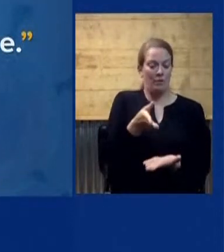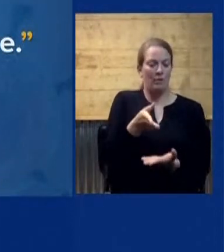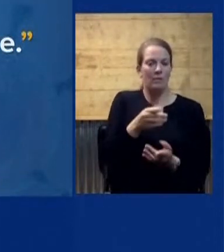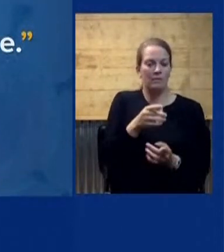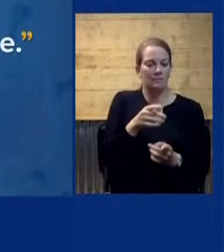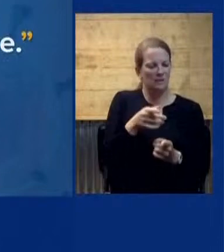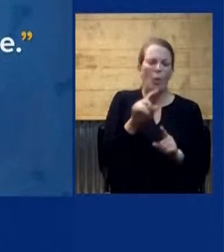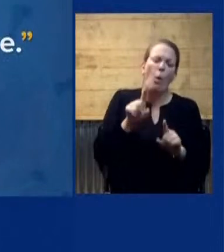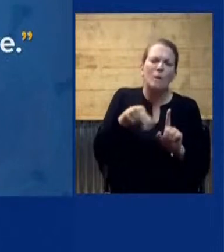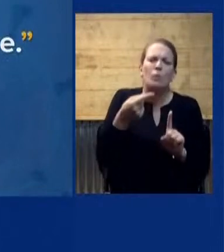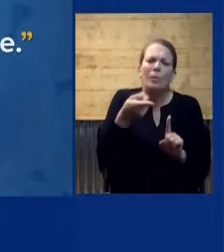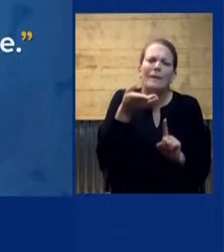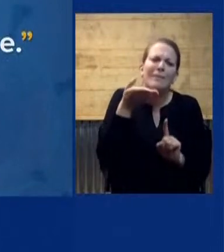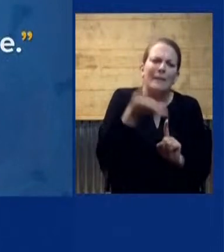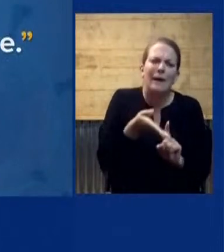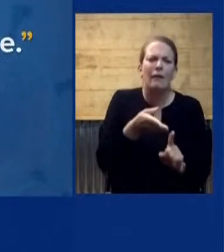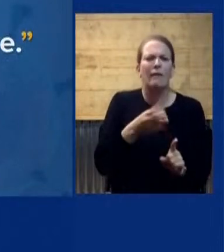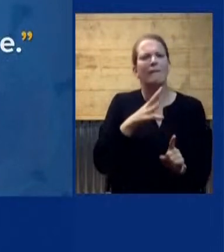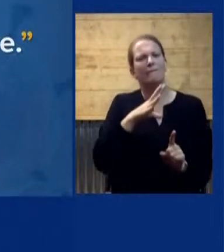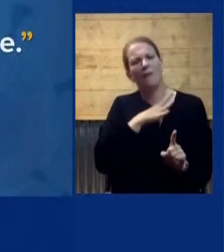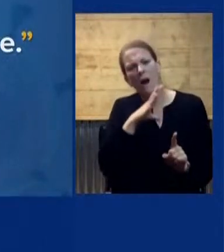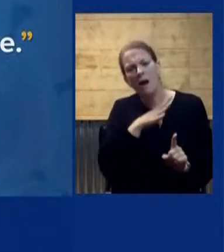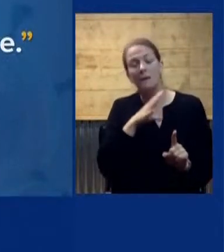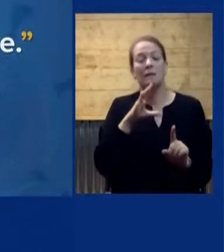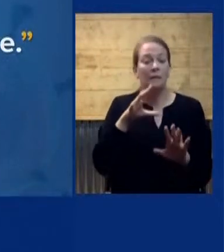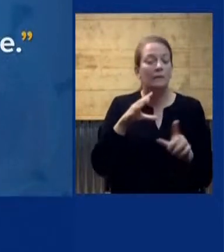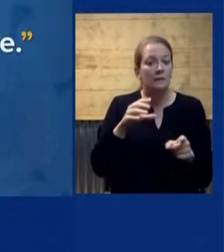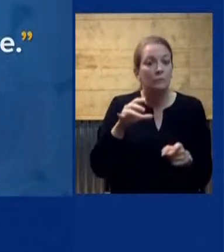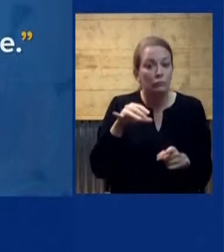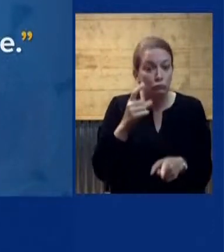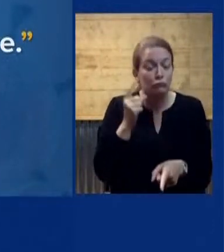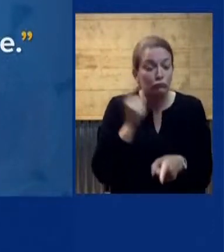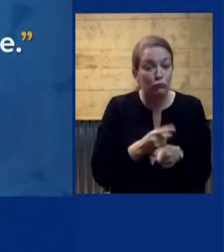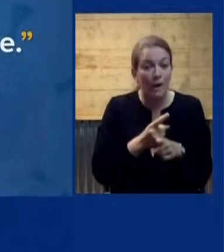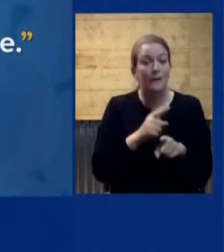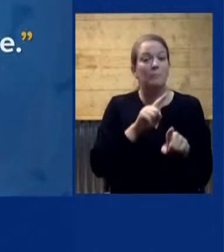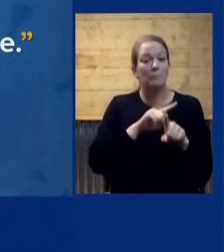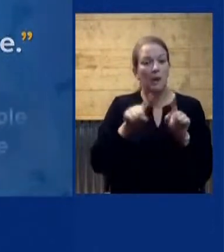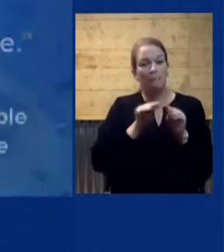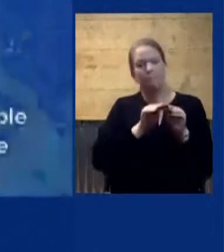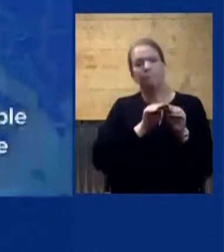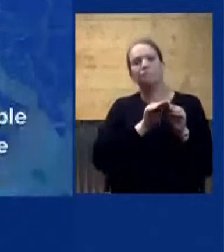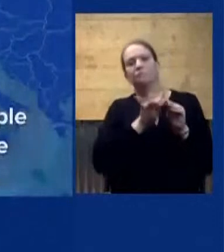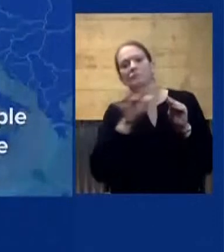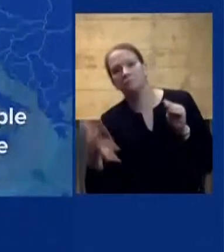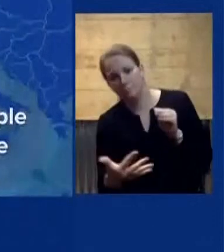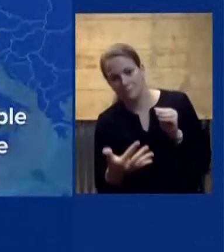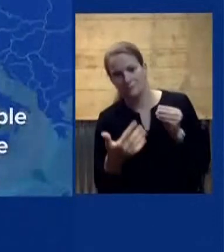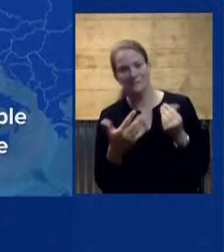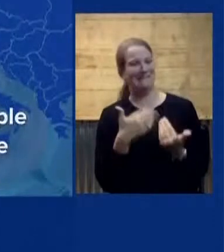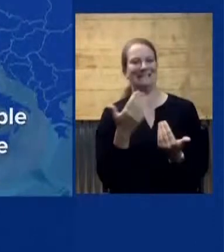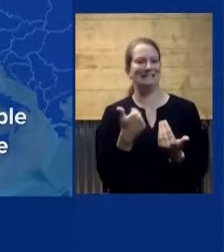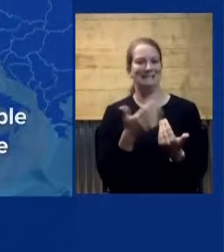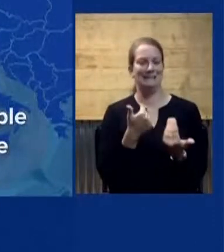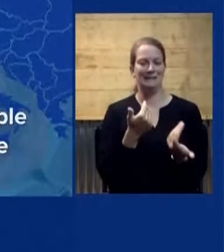Yes, until it gets on a plane, and then it's in our backyard, which is exactly what